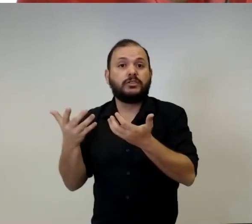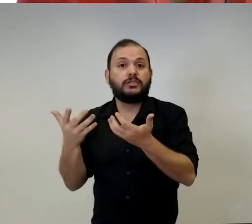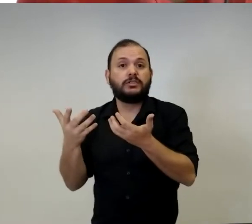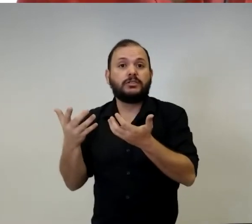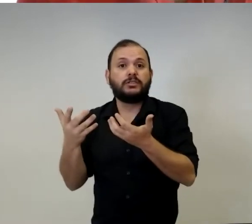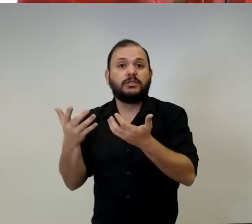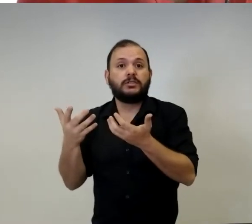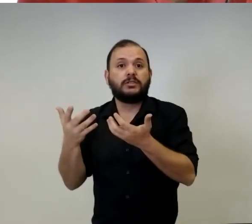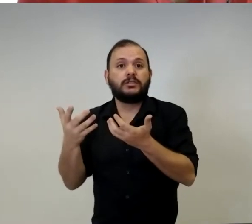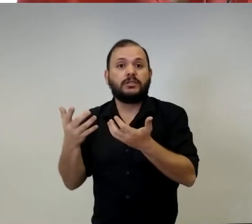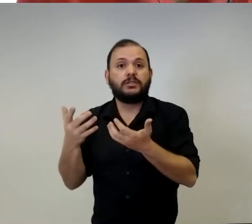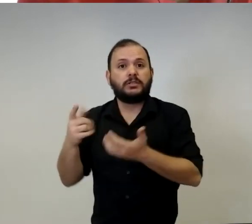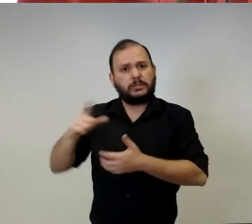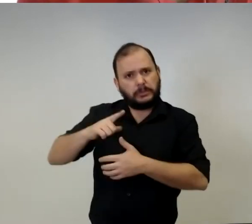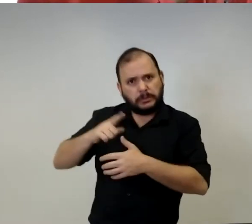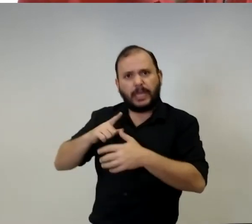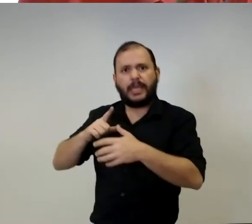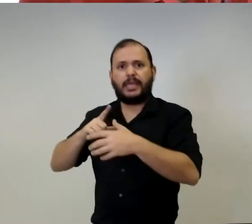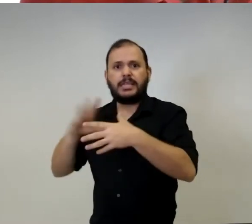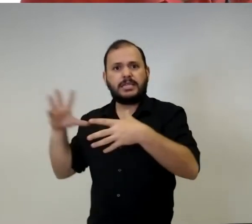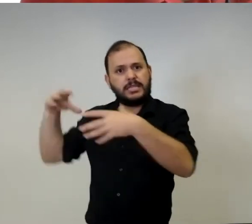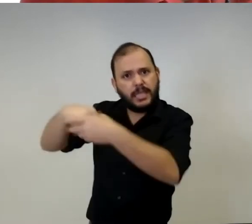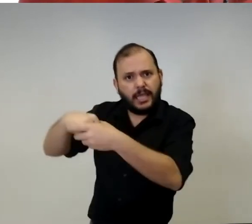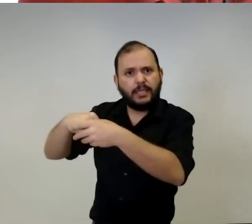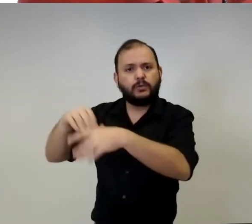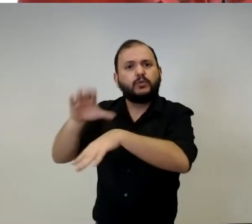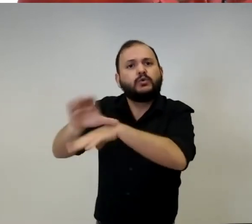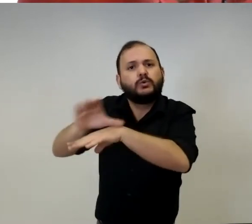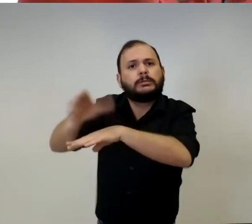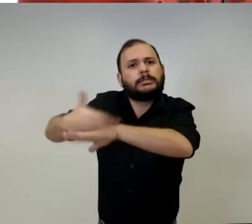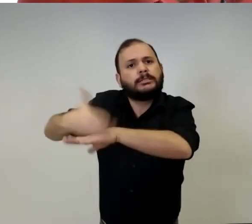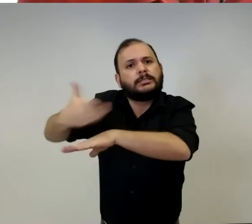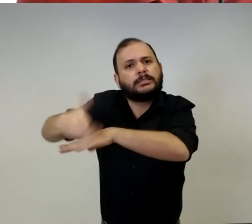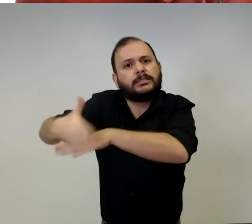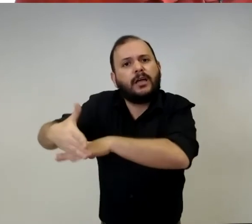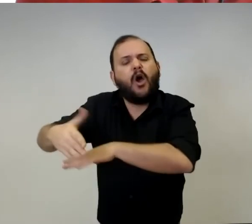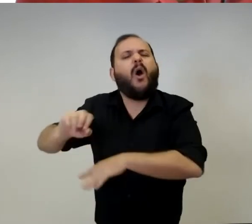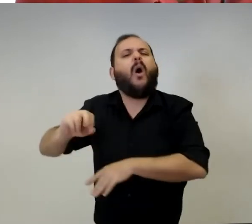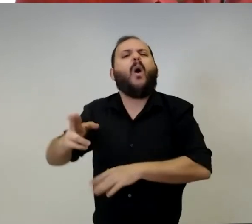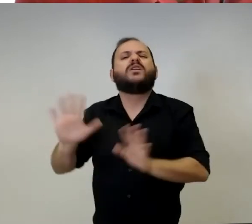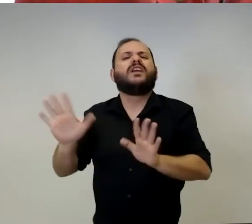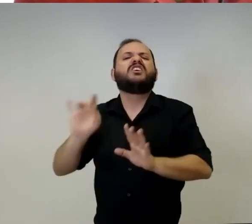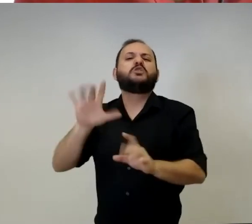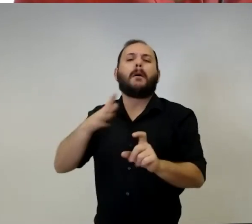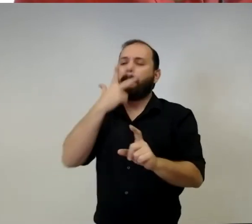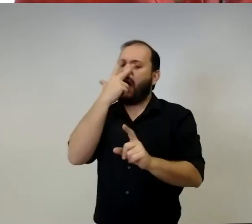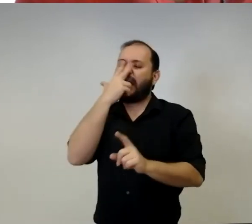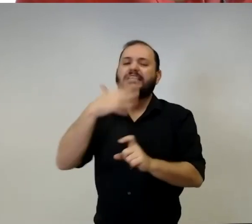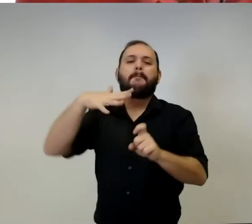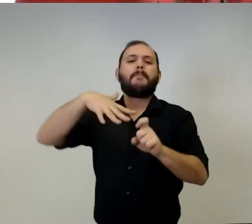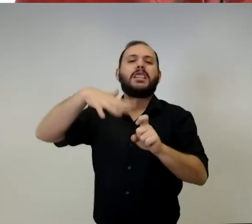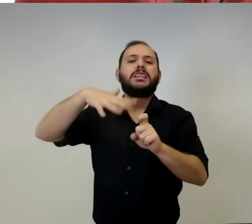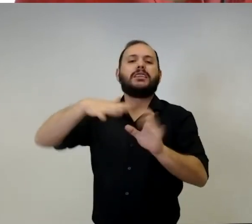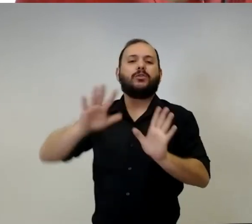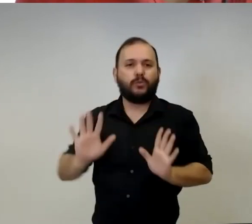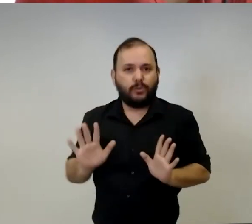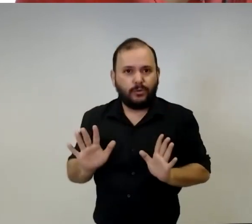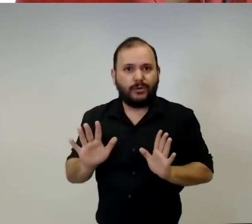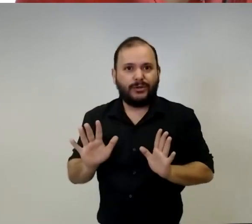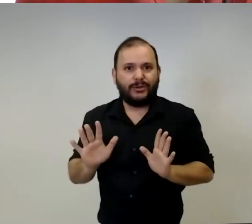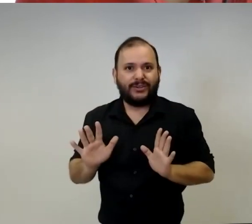training new professionals, or if this is a myth, or if we have enough support for that approach in